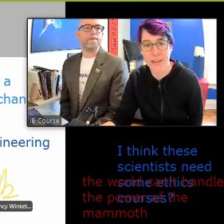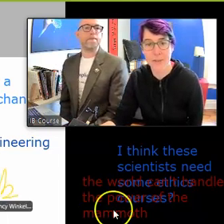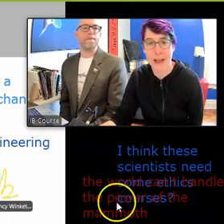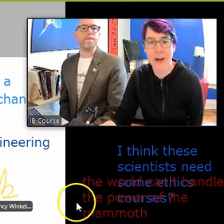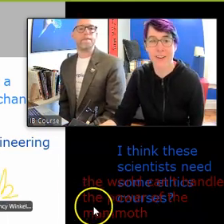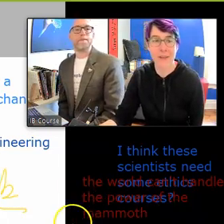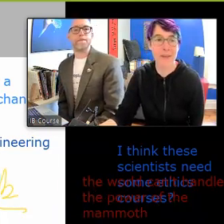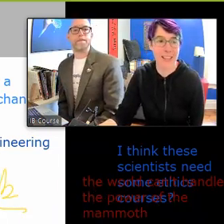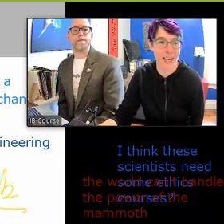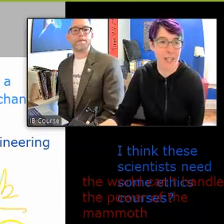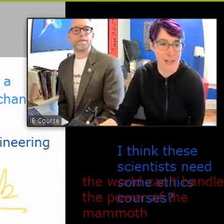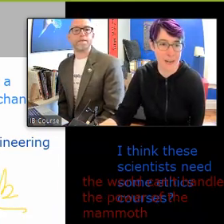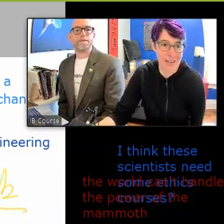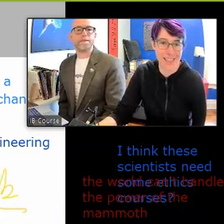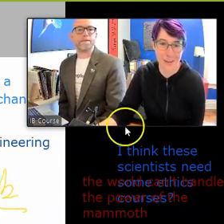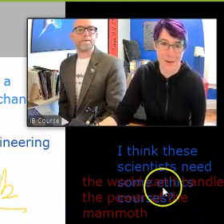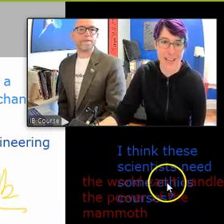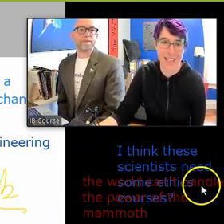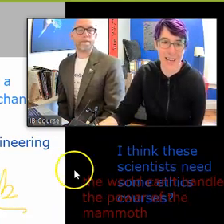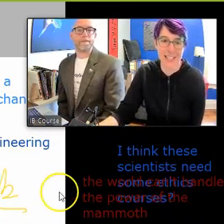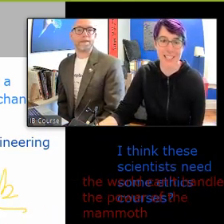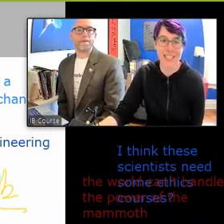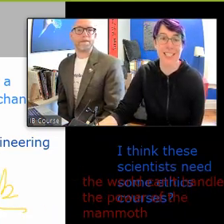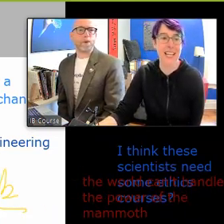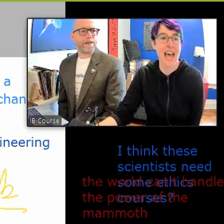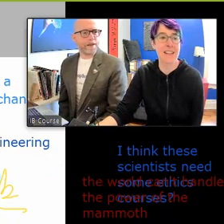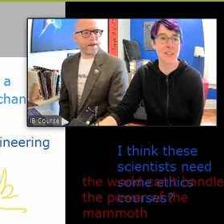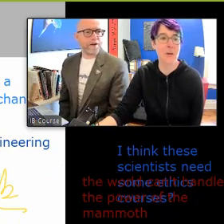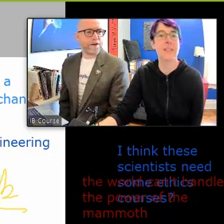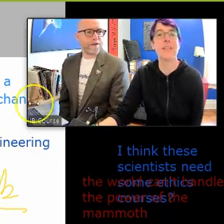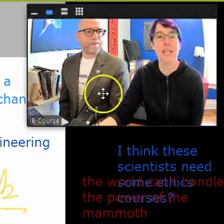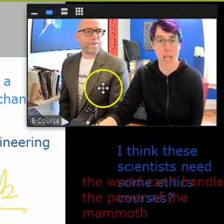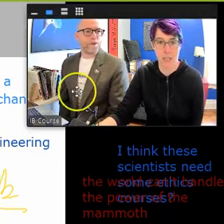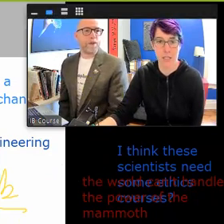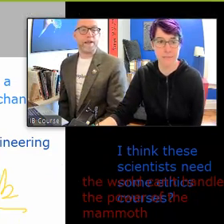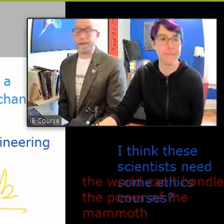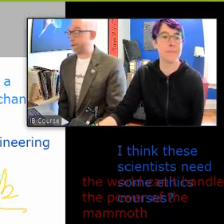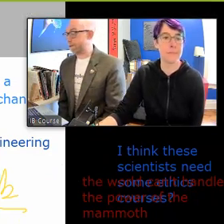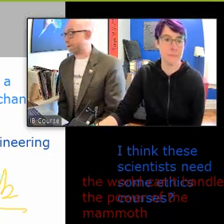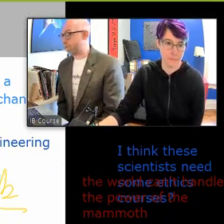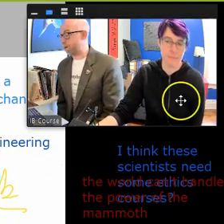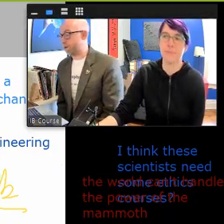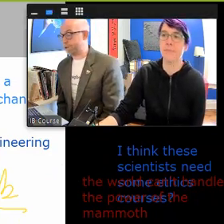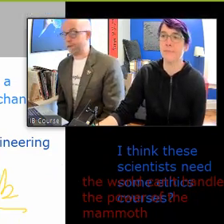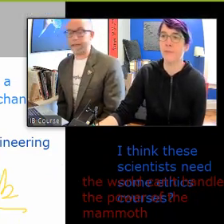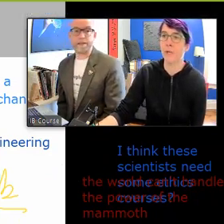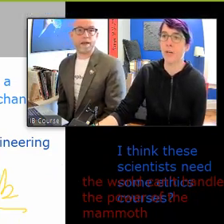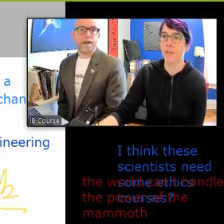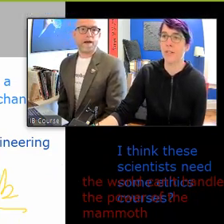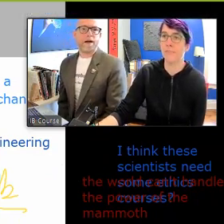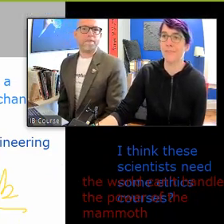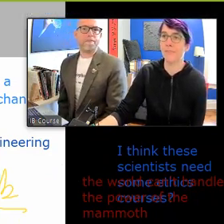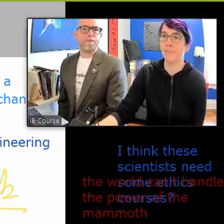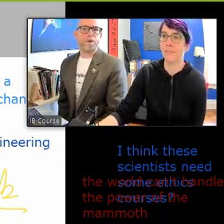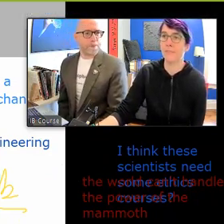can't handle the power of the mammoth. I agree with you. I think scientists need to take ethics courses. Yes. We all should. Yes. We all